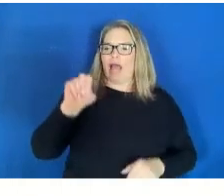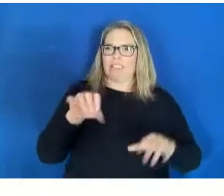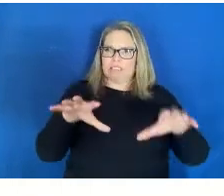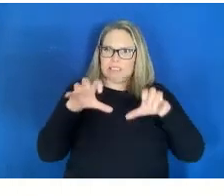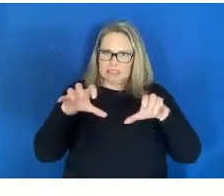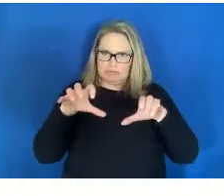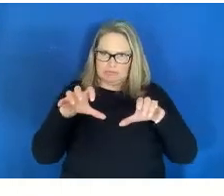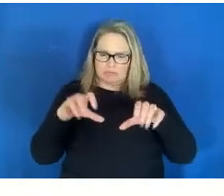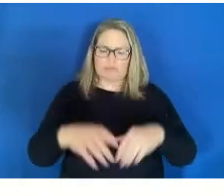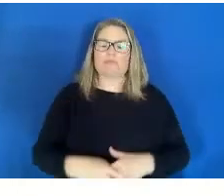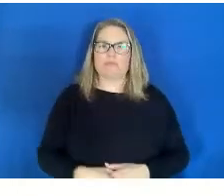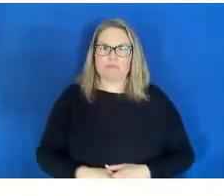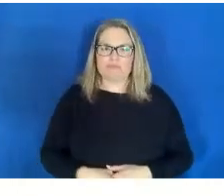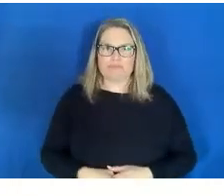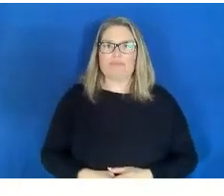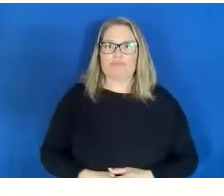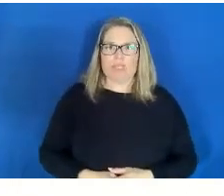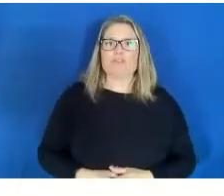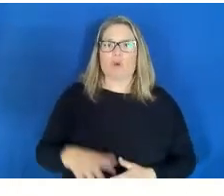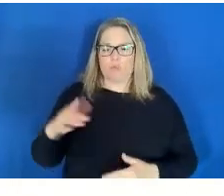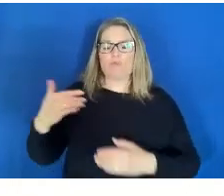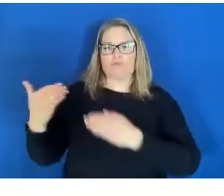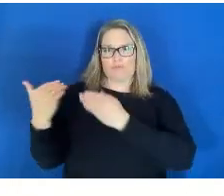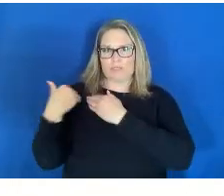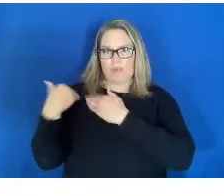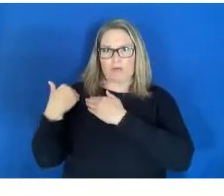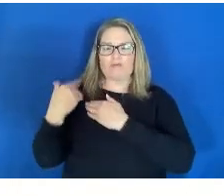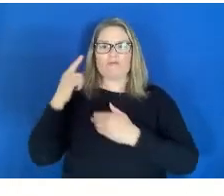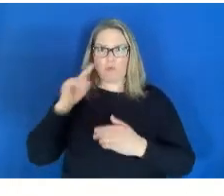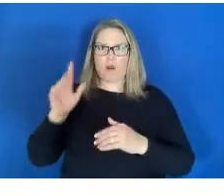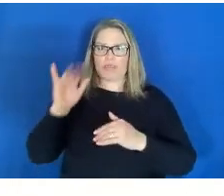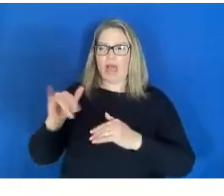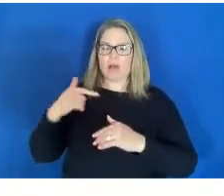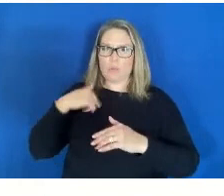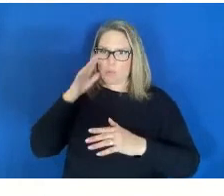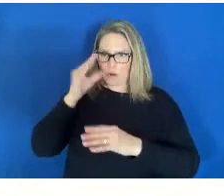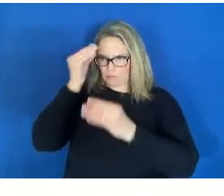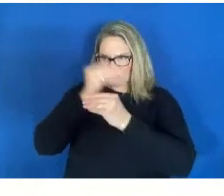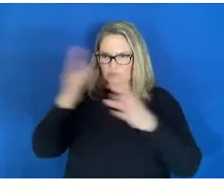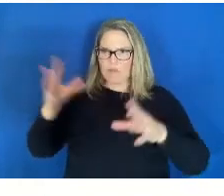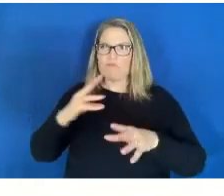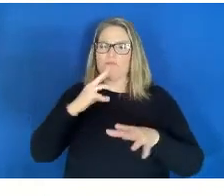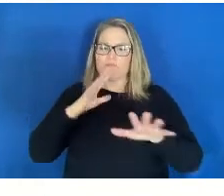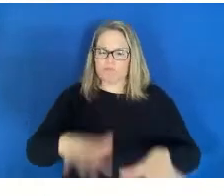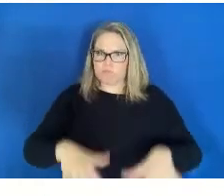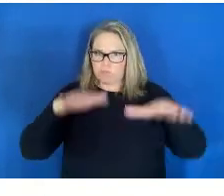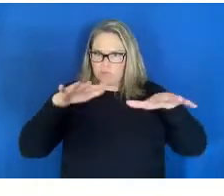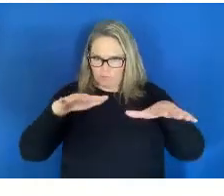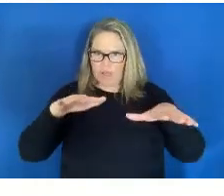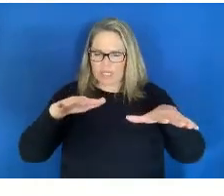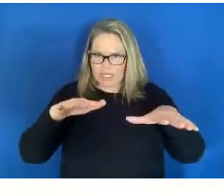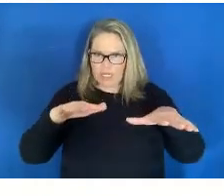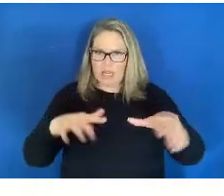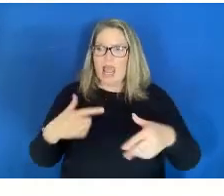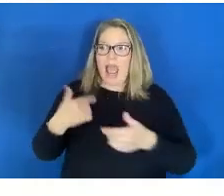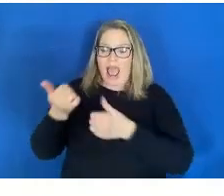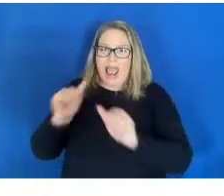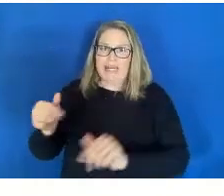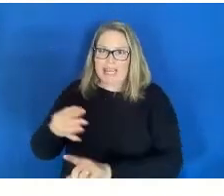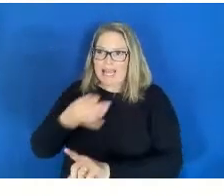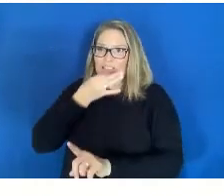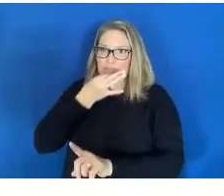We are also responsible for providing regular flood forecasts, and we provide any additional expertise as